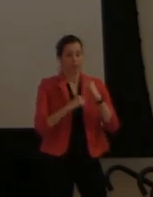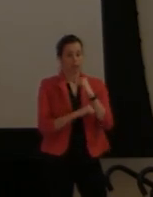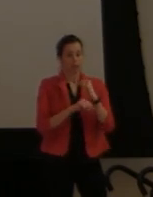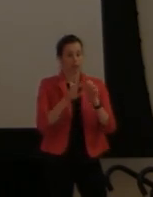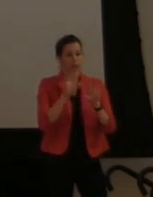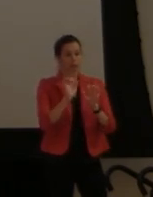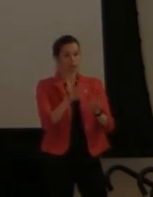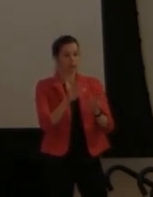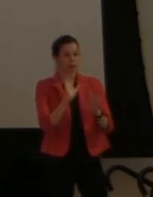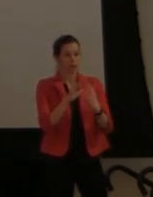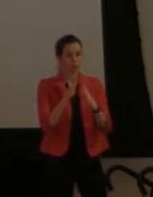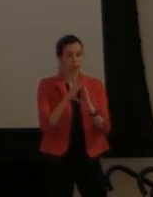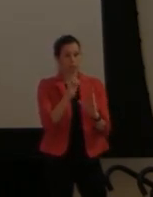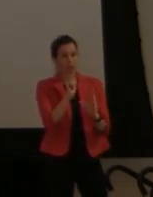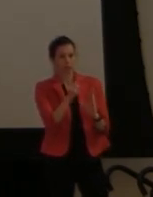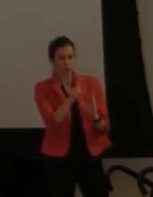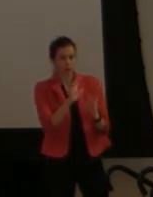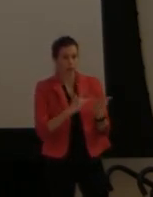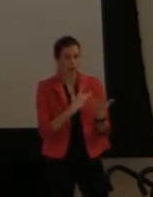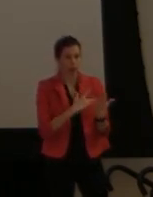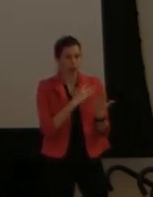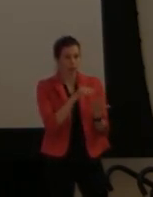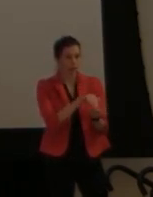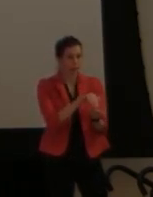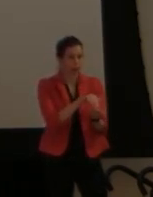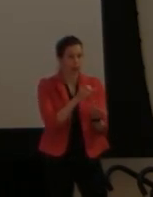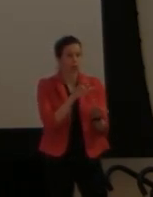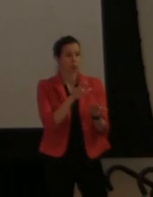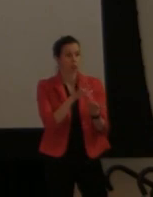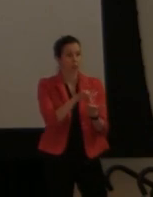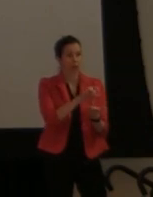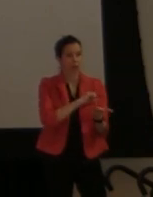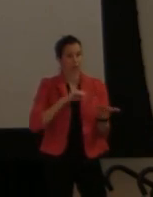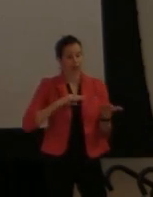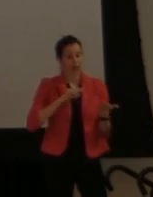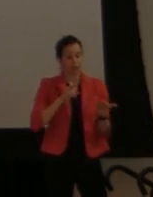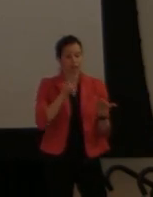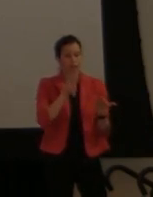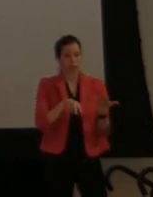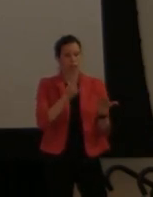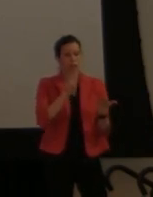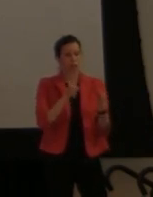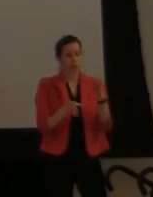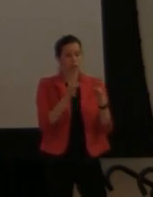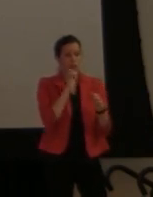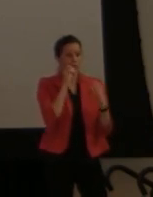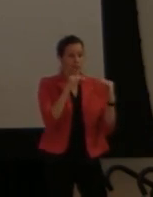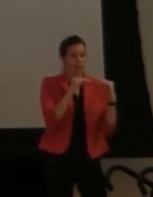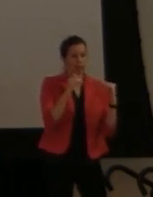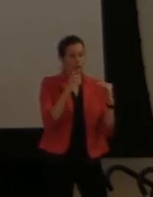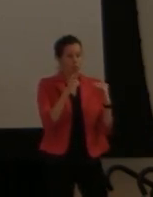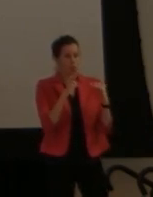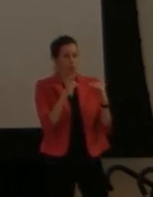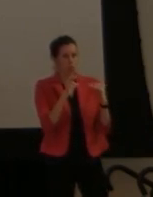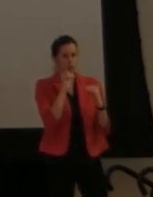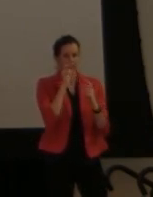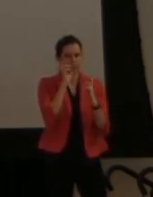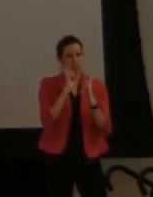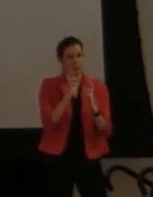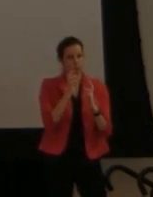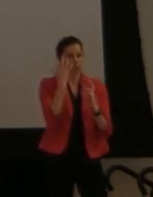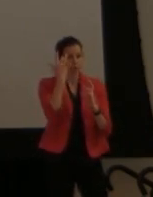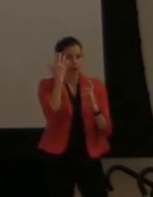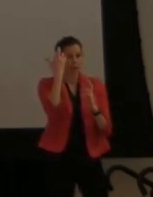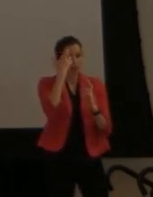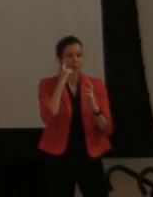ask, have you ever felt that a doctor or medical staff judged you unfairly or treated you with disrespect because of your race